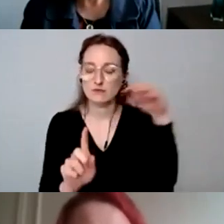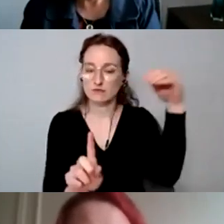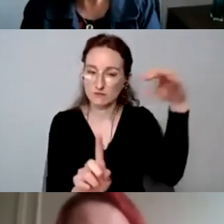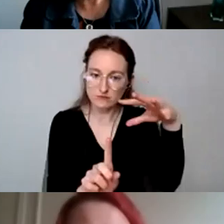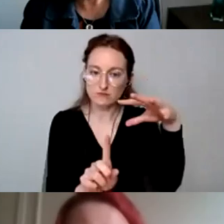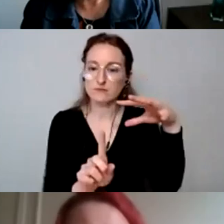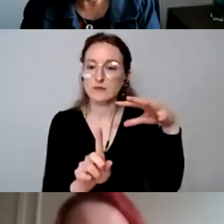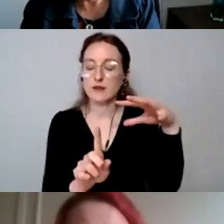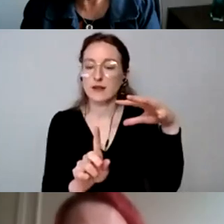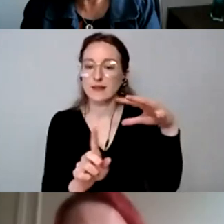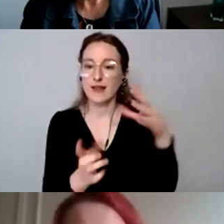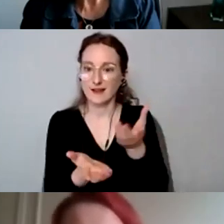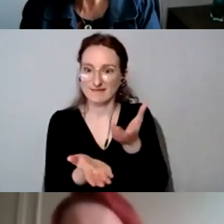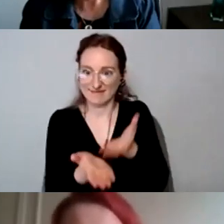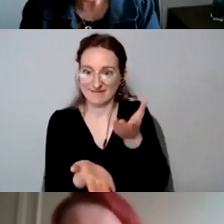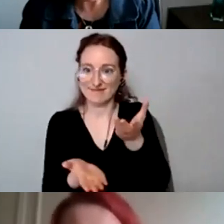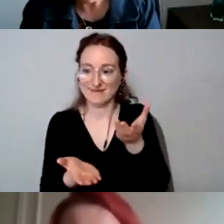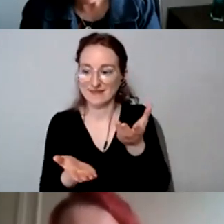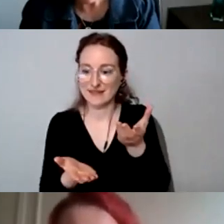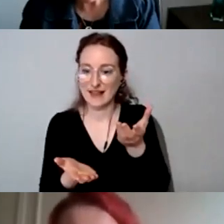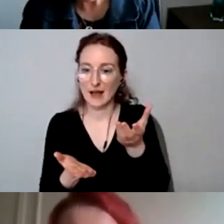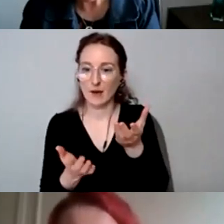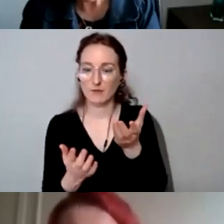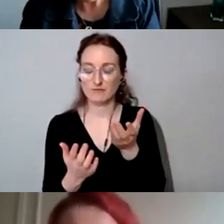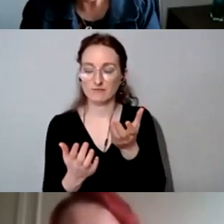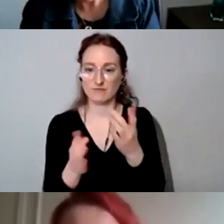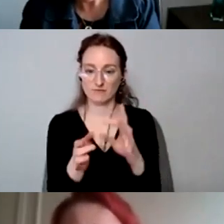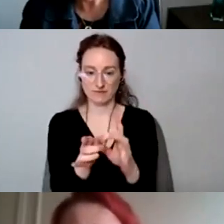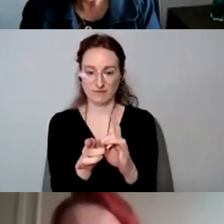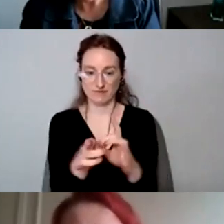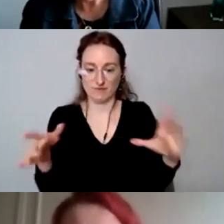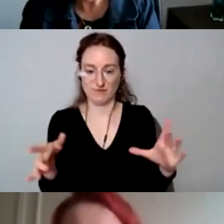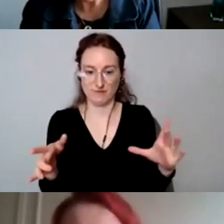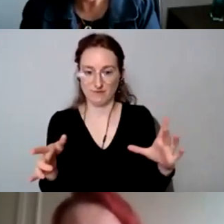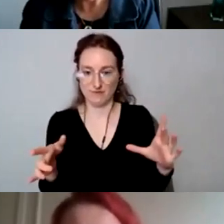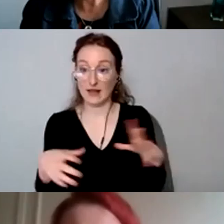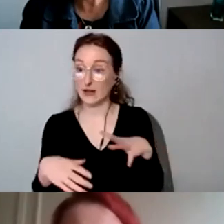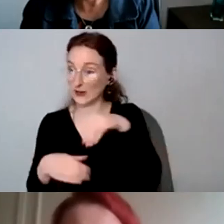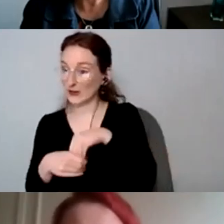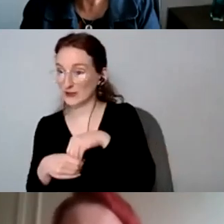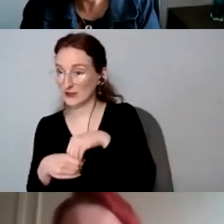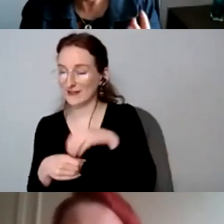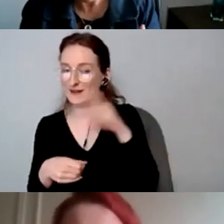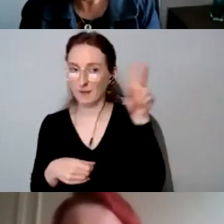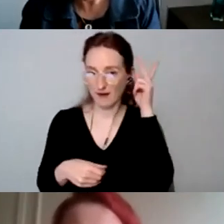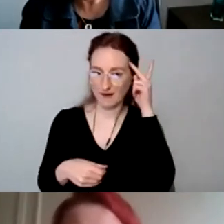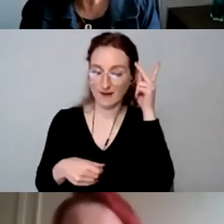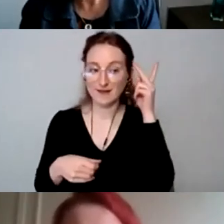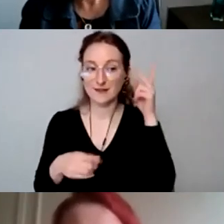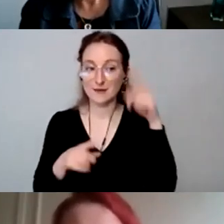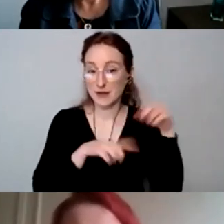the fact of how decoupled the notion of inclusia is from